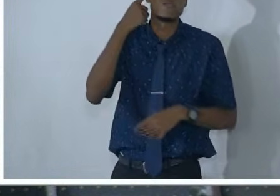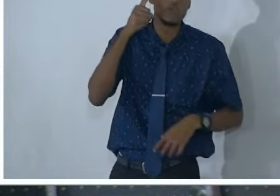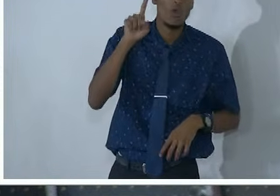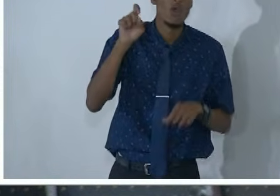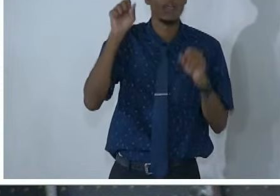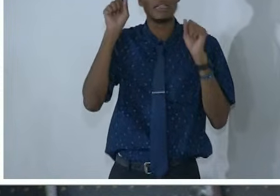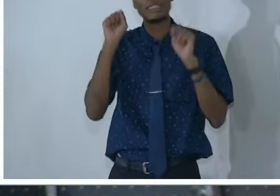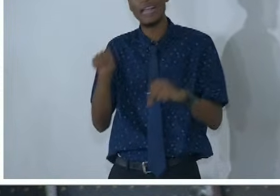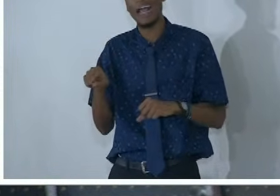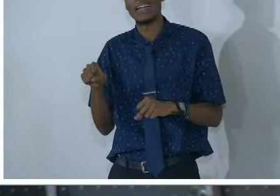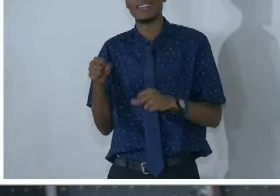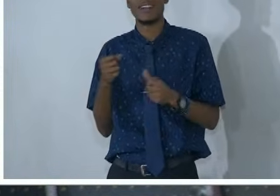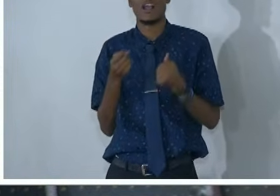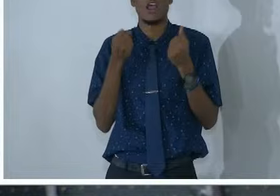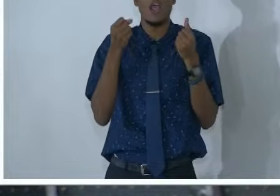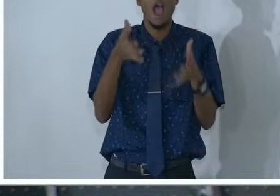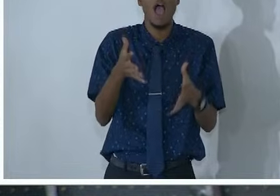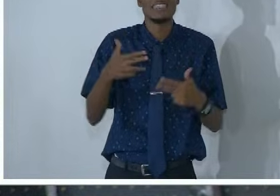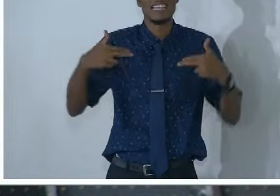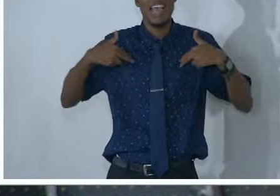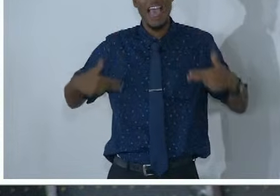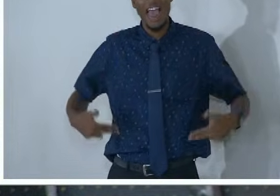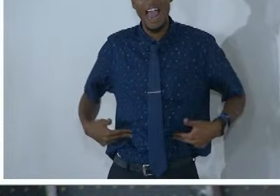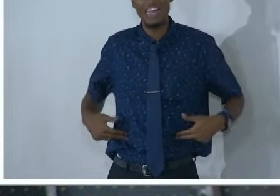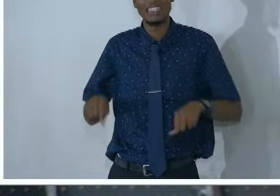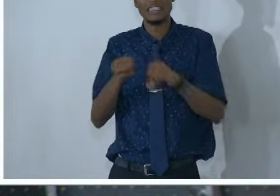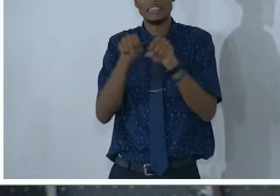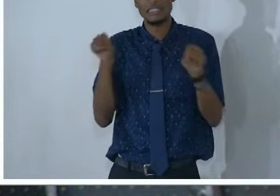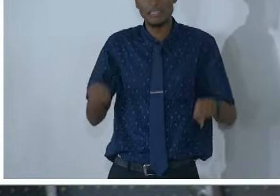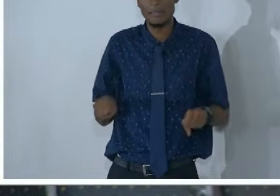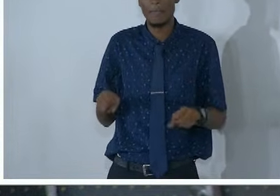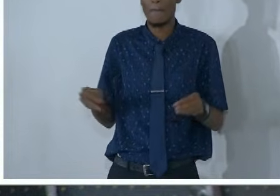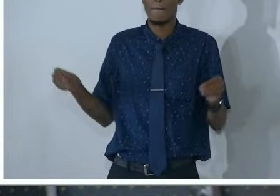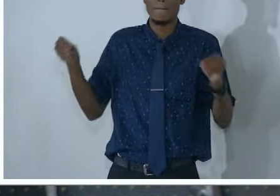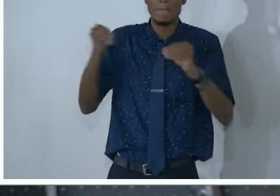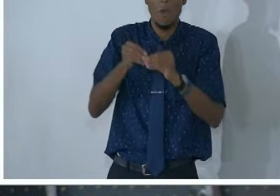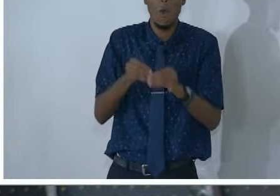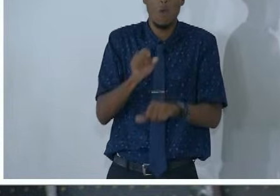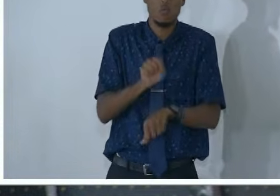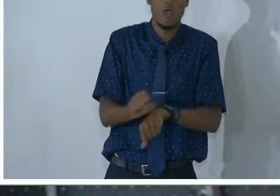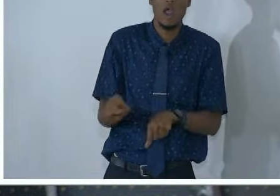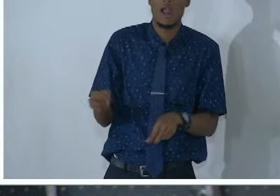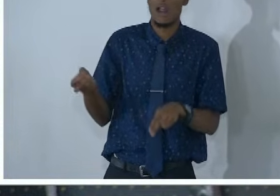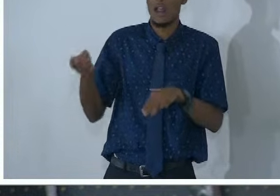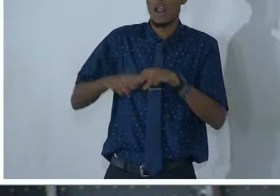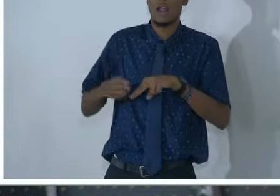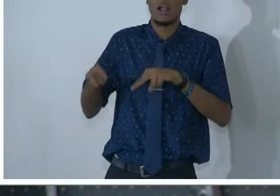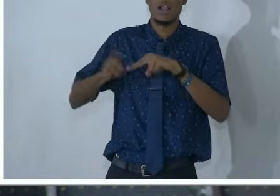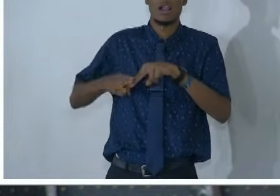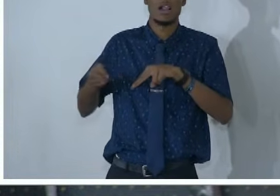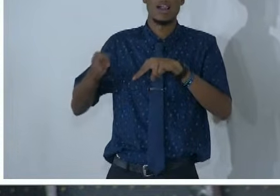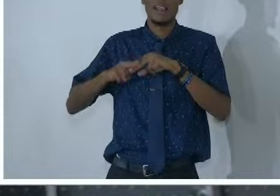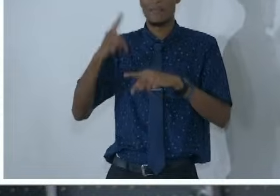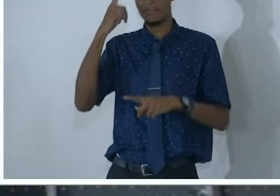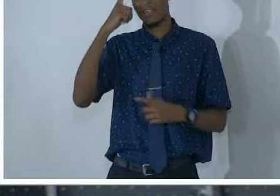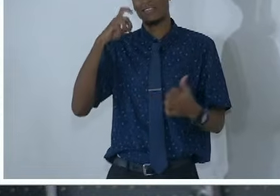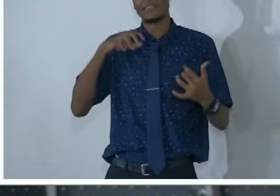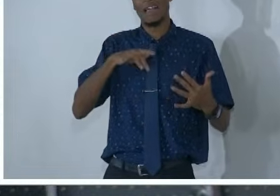on the health system and the pain and the suffering which results. Madam Speaker,